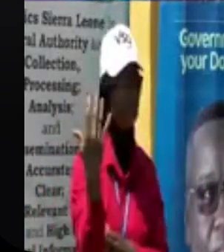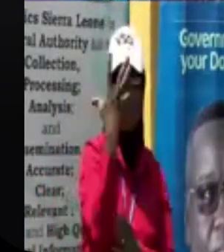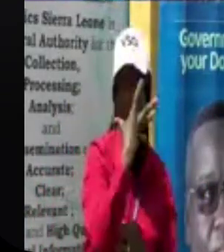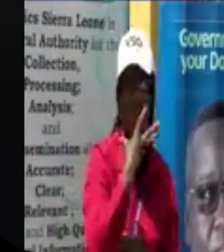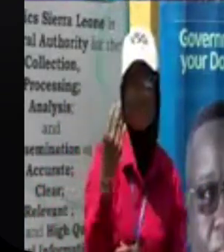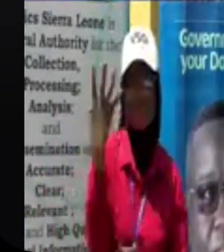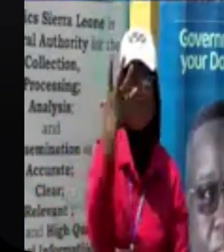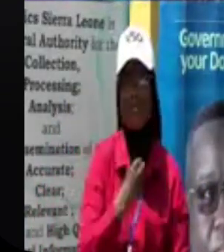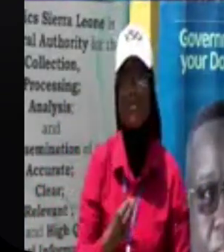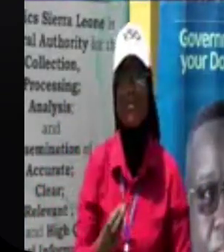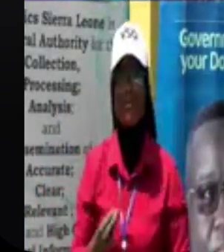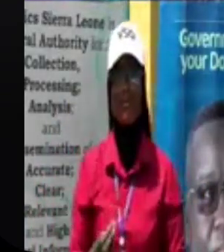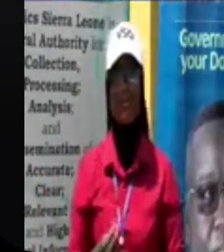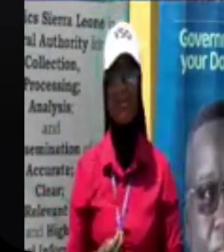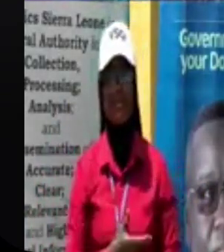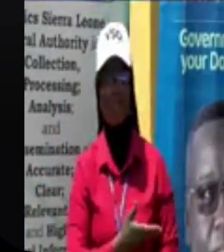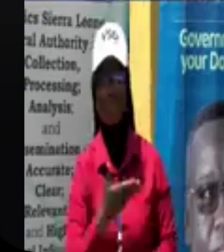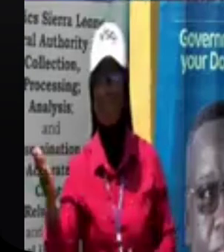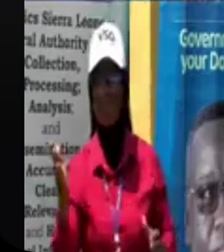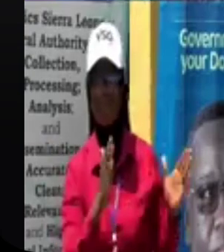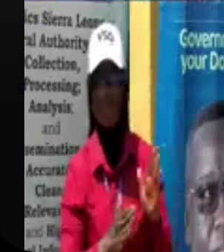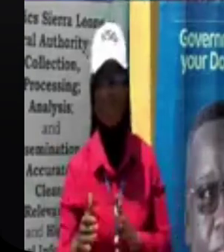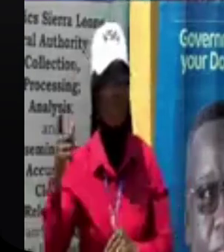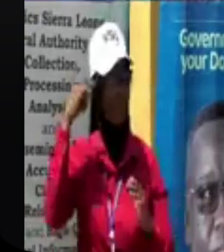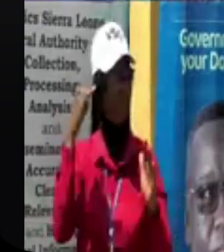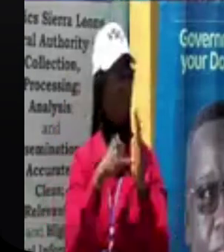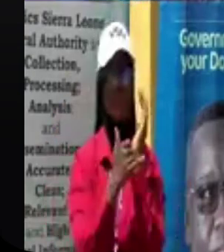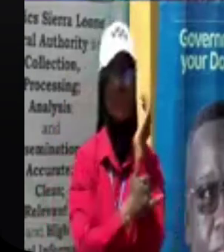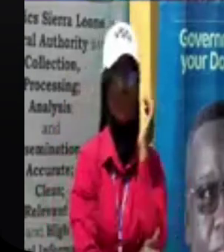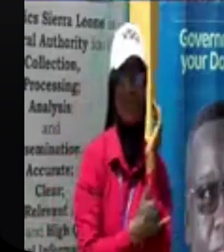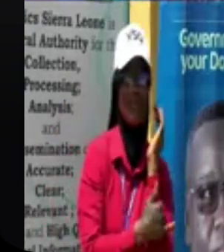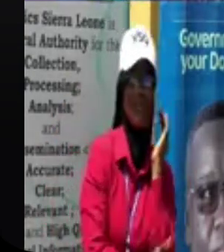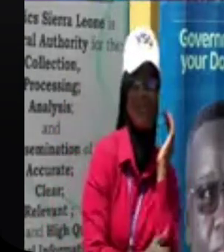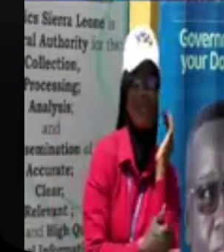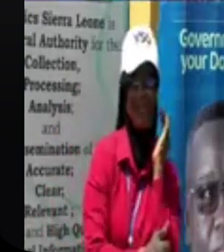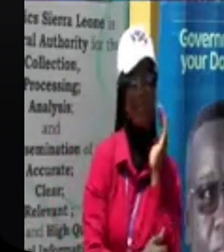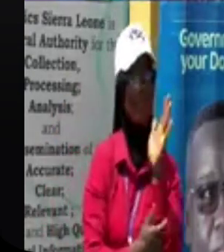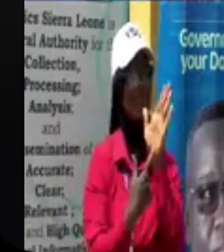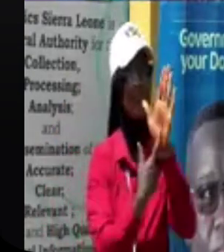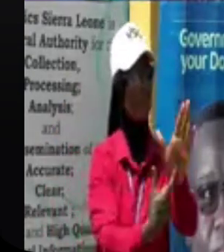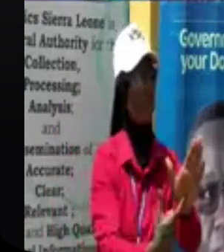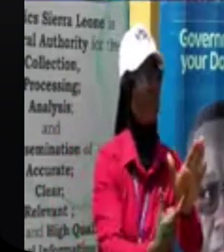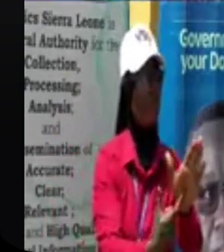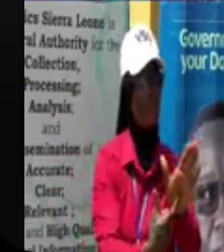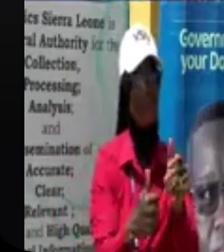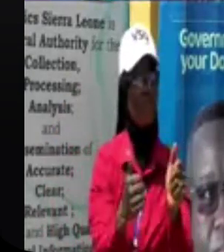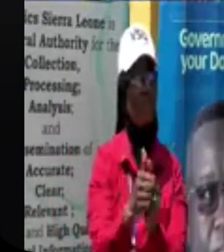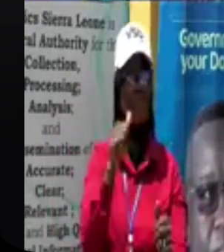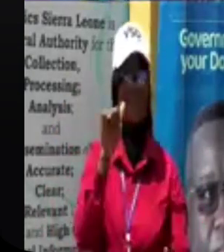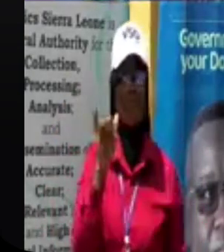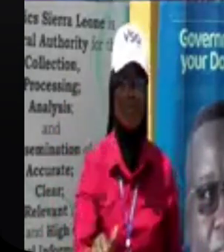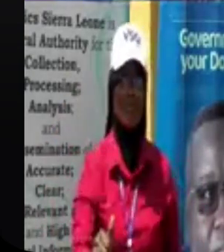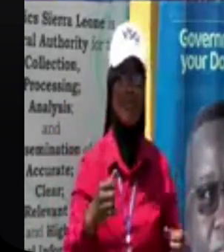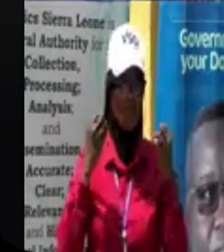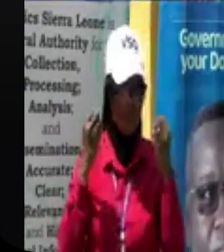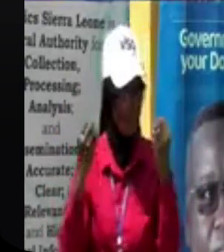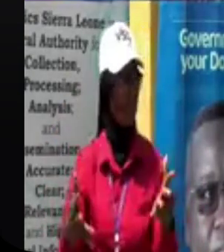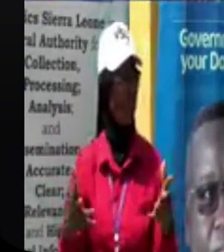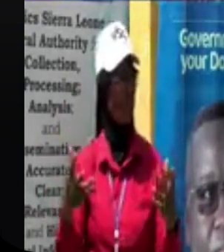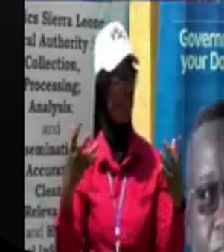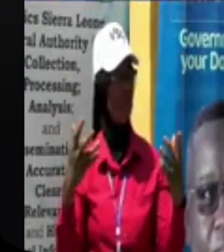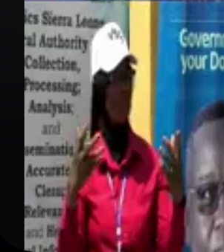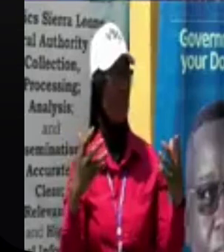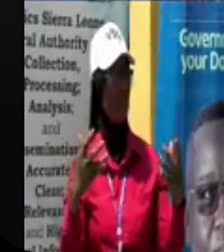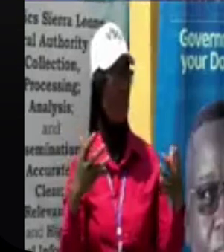plan, then we don't need to prepare for the country. What you really, we can show, you know, with that. A lot actually, you